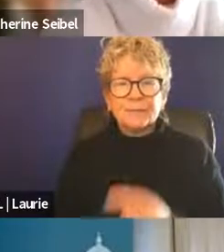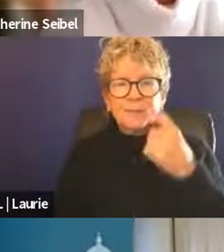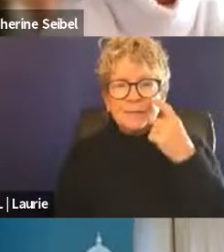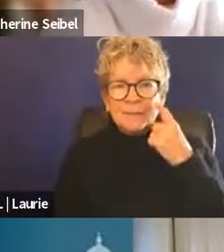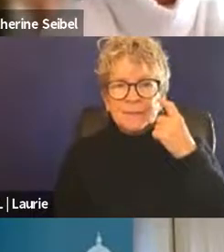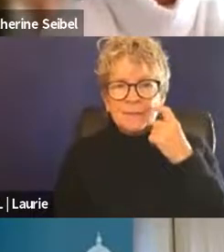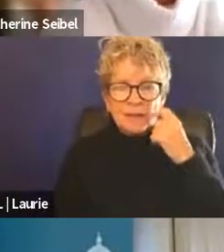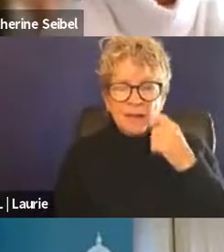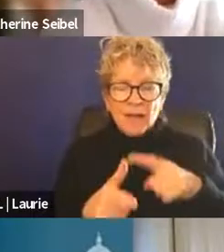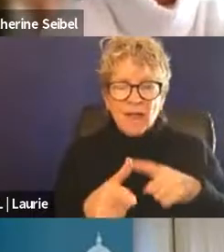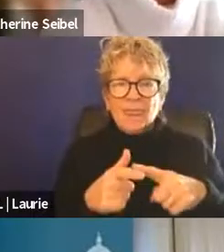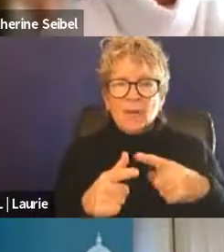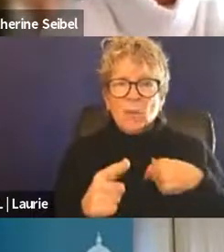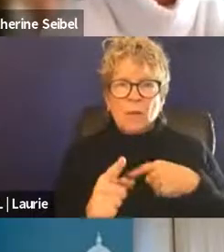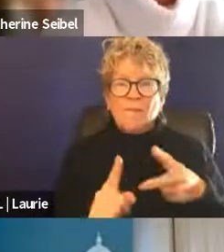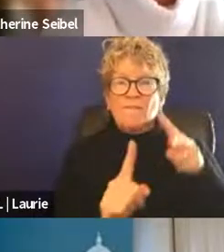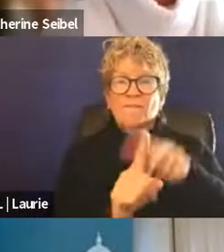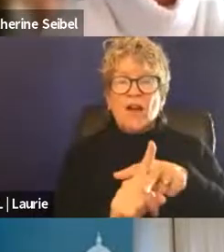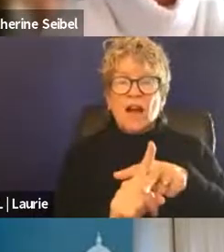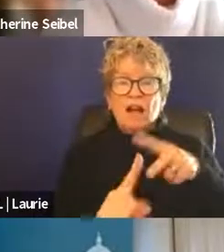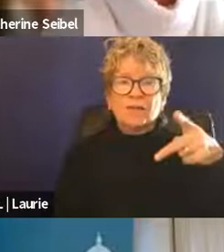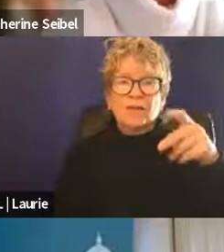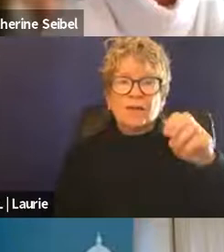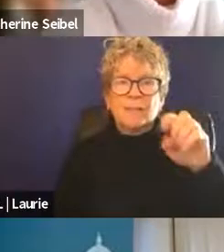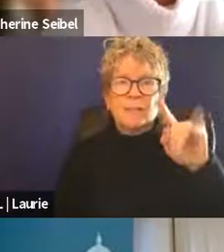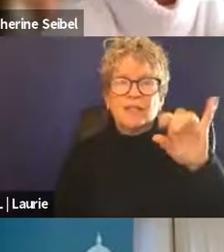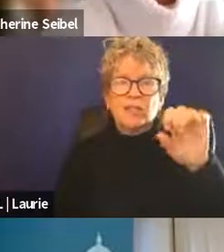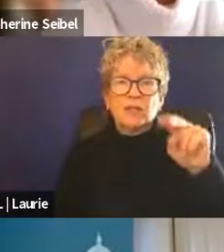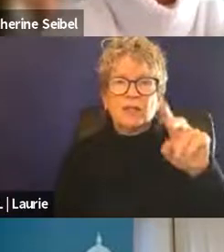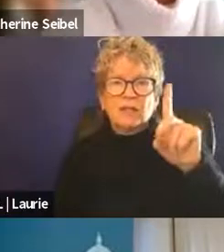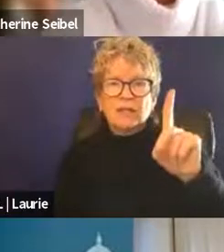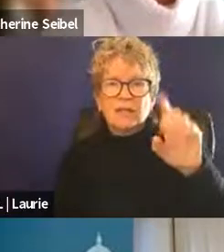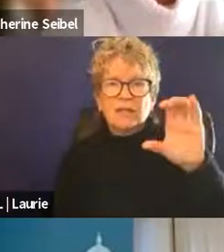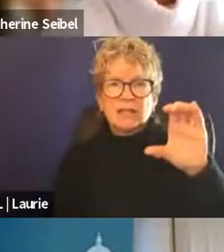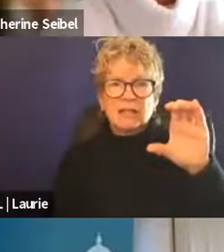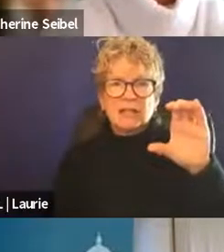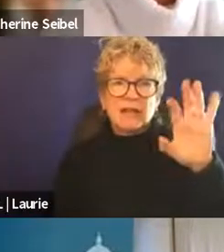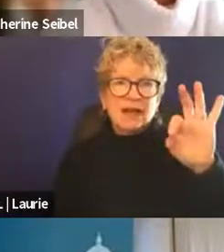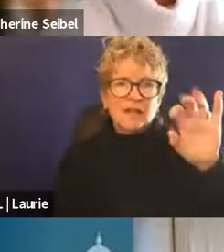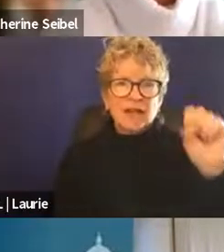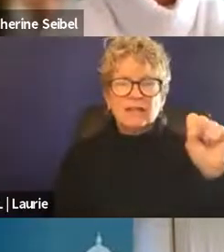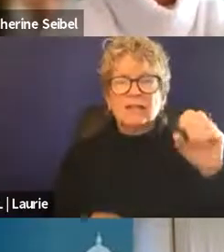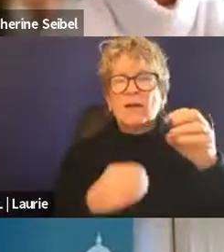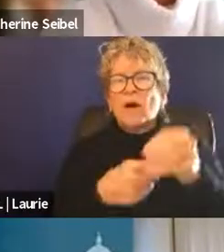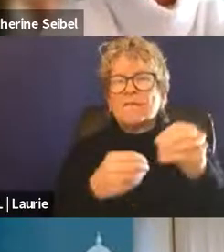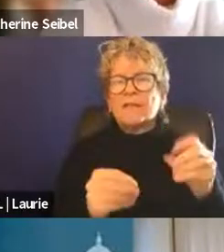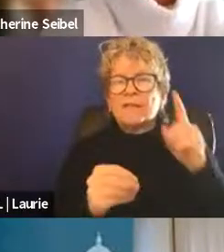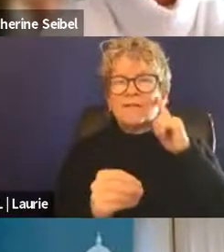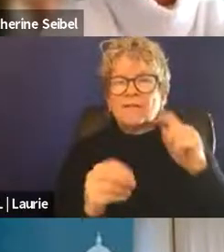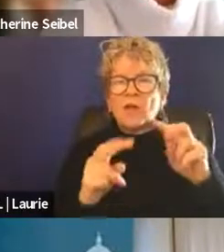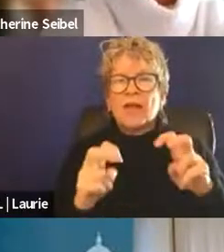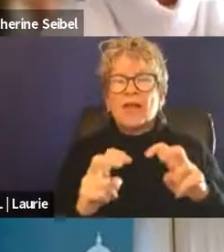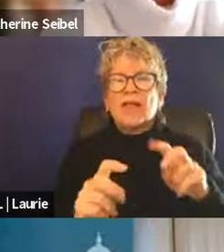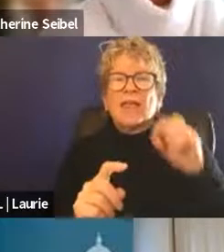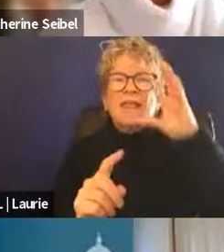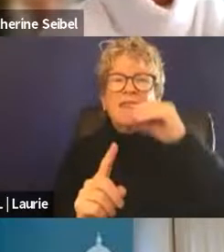when I went to file the petition, when I went to the DCFS office for the assessment, the man there, they knew my daughter from